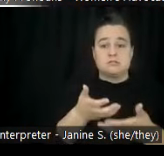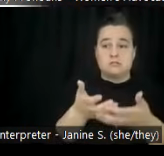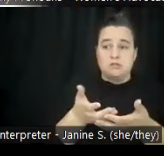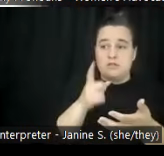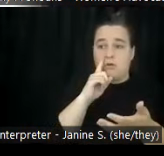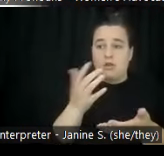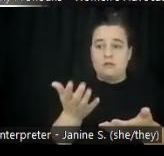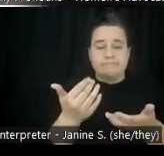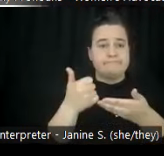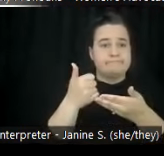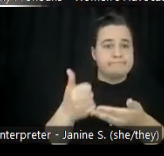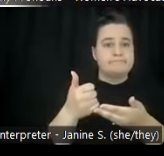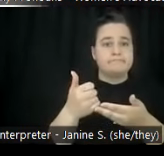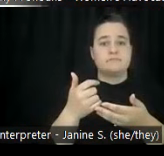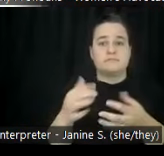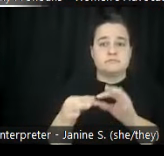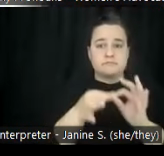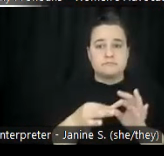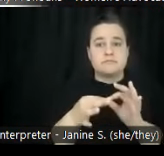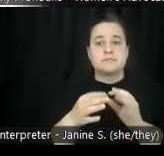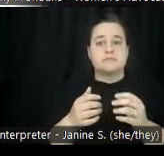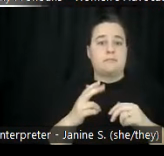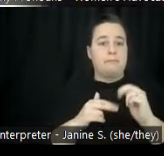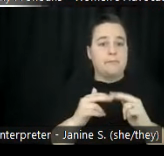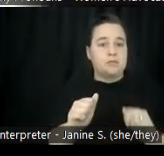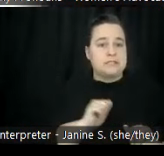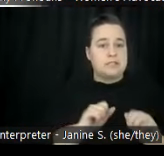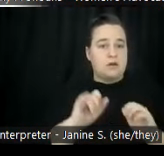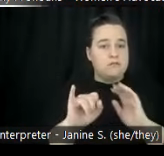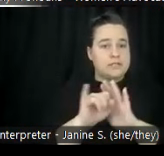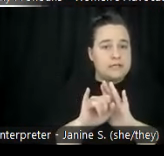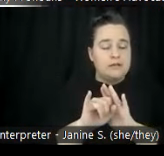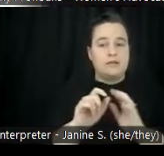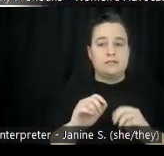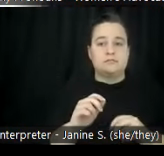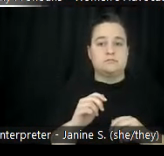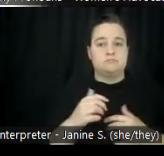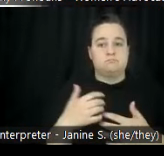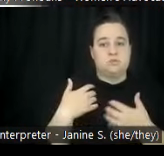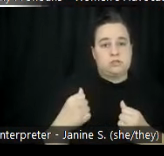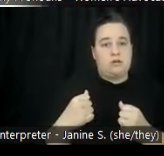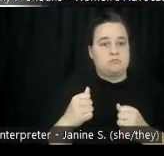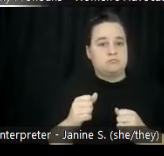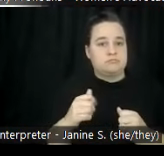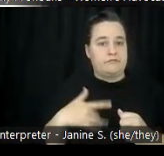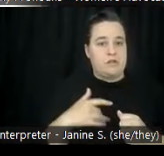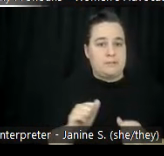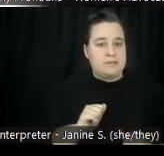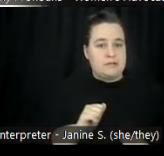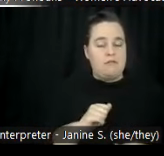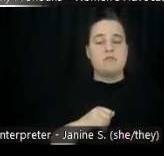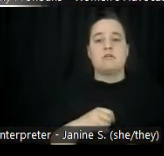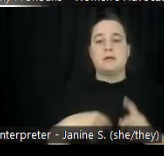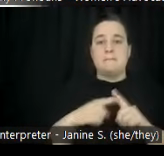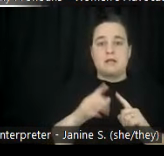helps build, a strong sense of self for those who do identify as LGBTQ plus, and also their